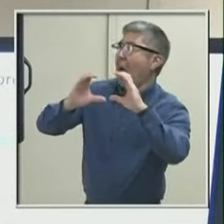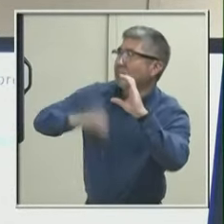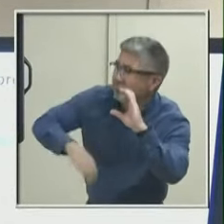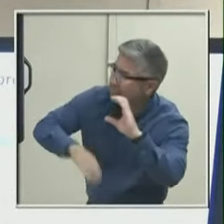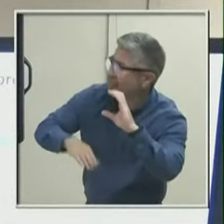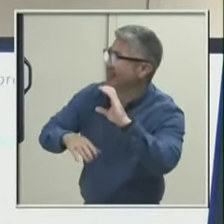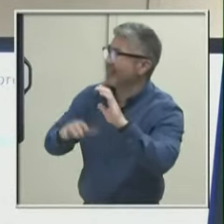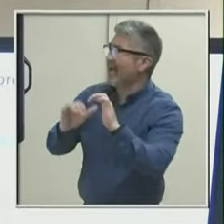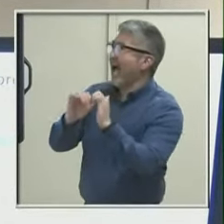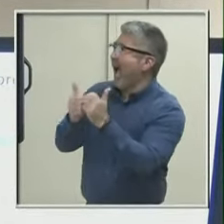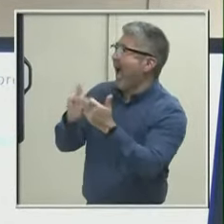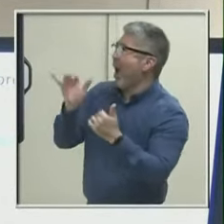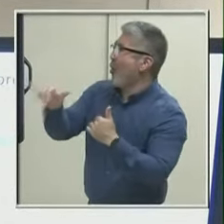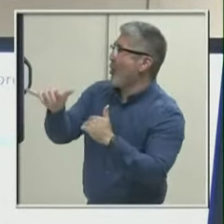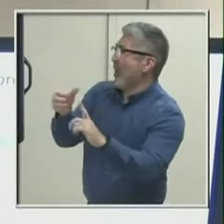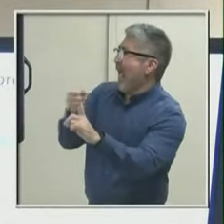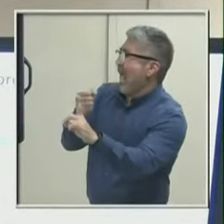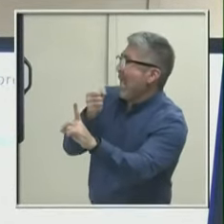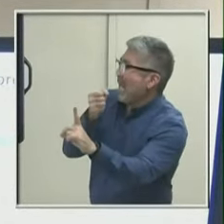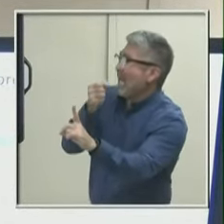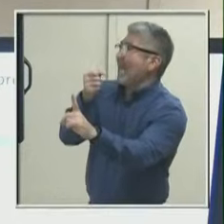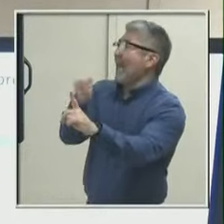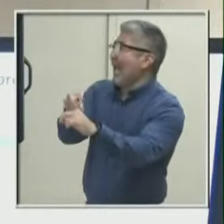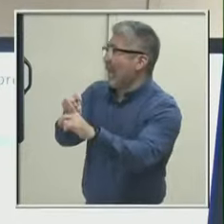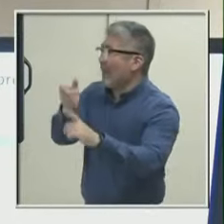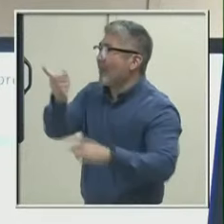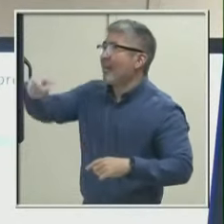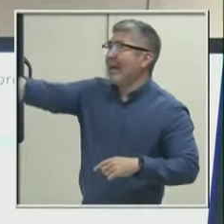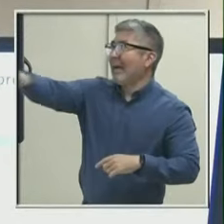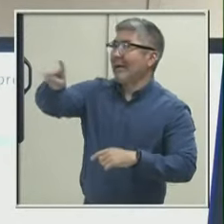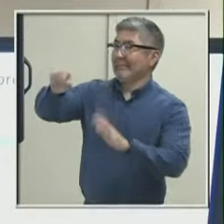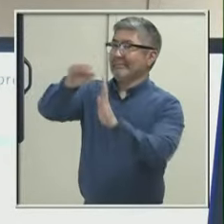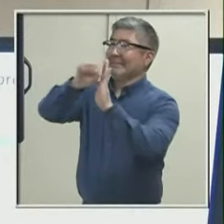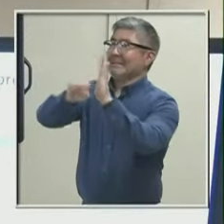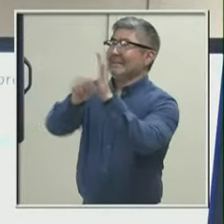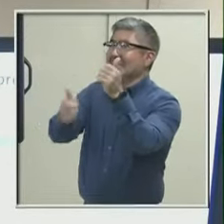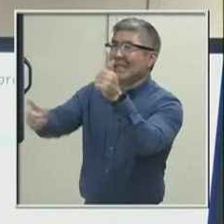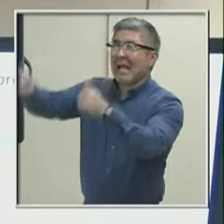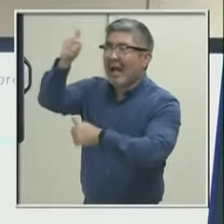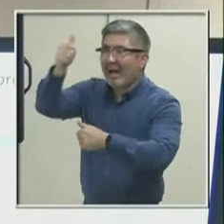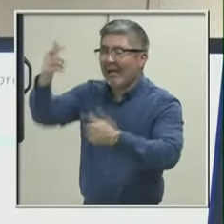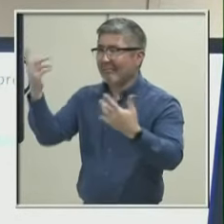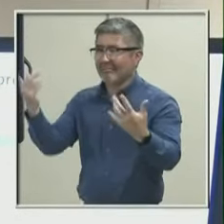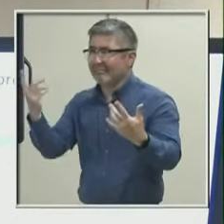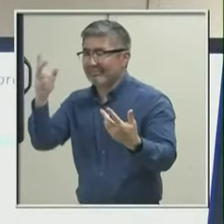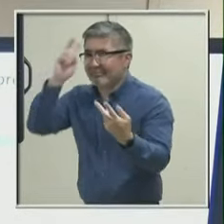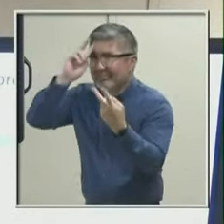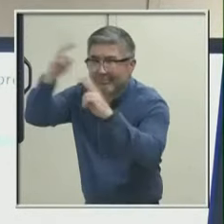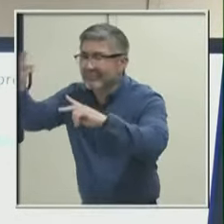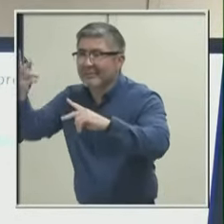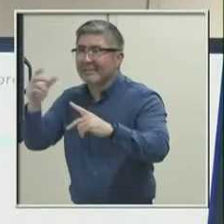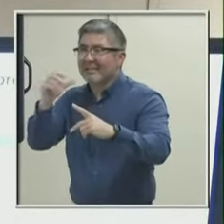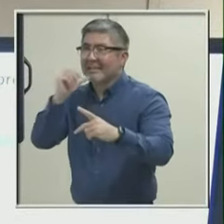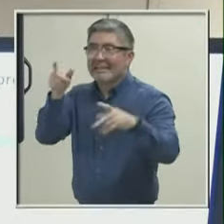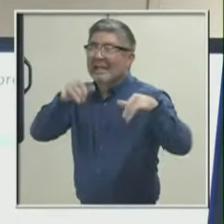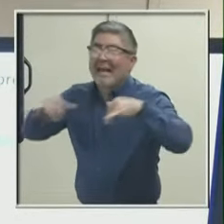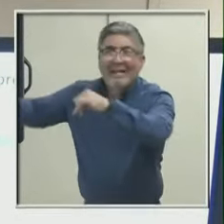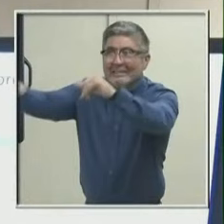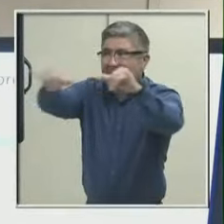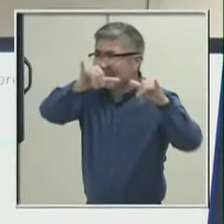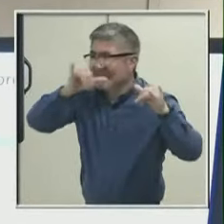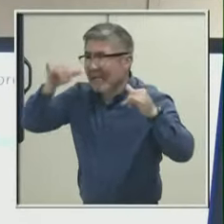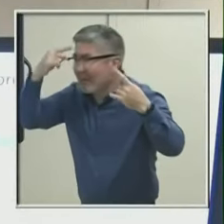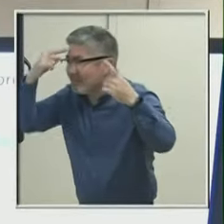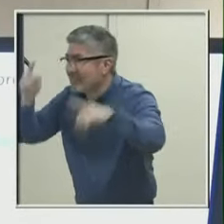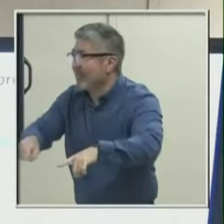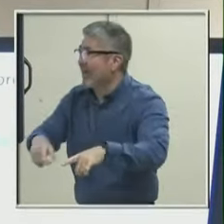sort of contributed to officials seemingly being on different pages or in the dark, and also for Attorney